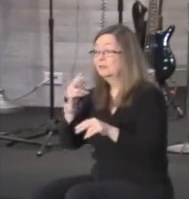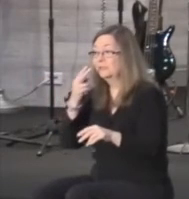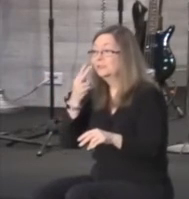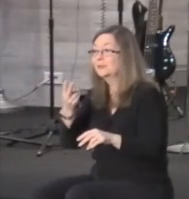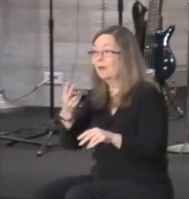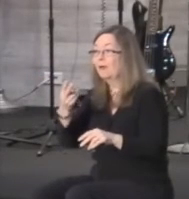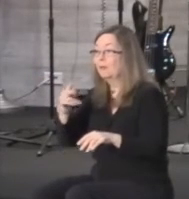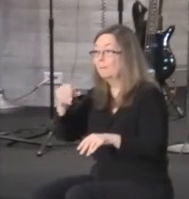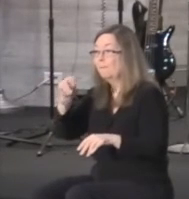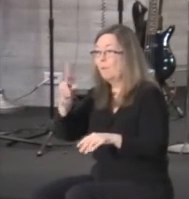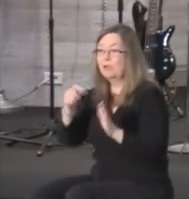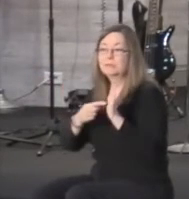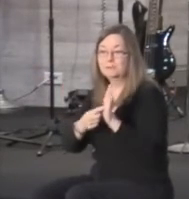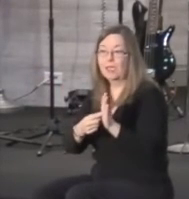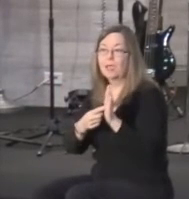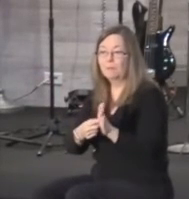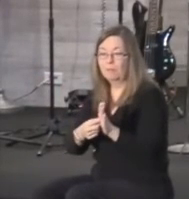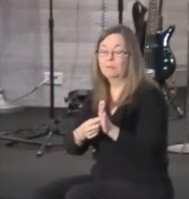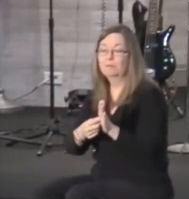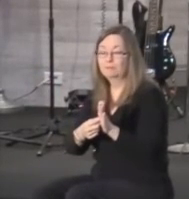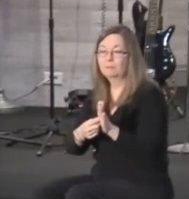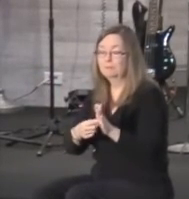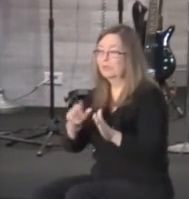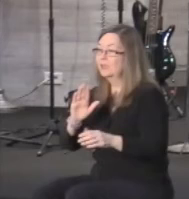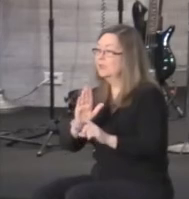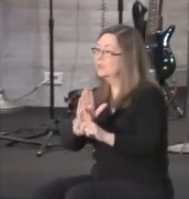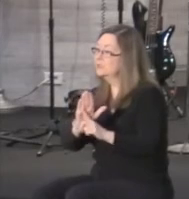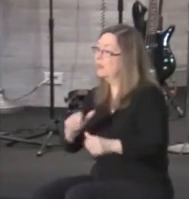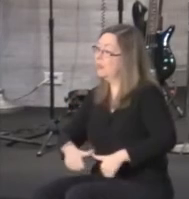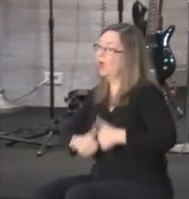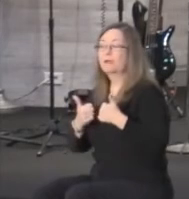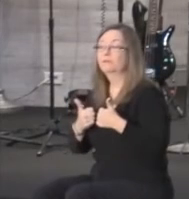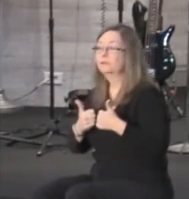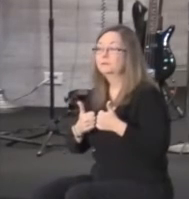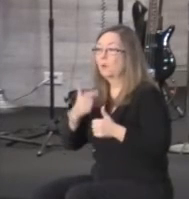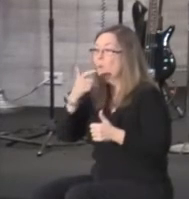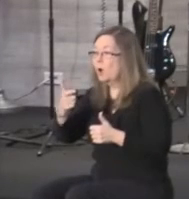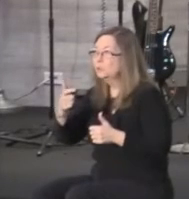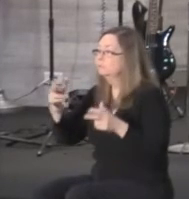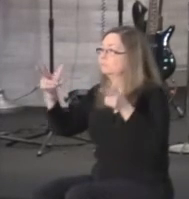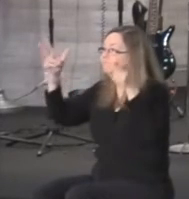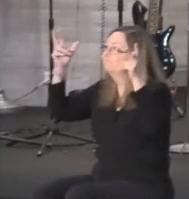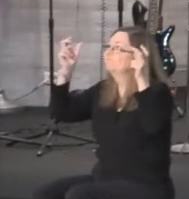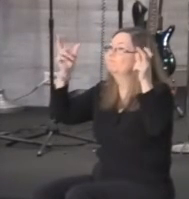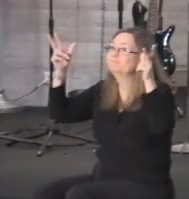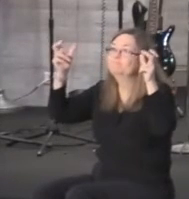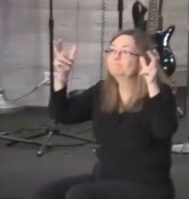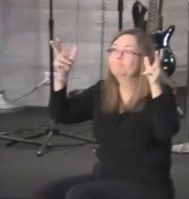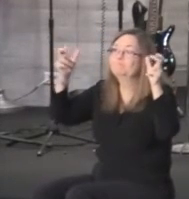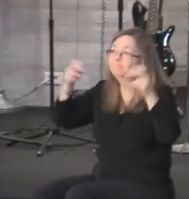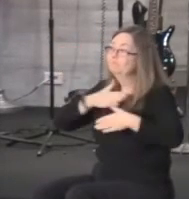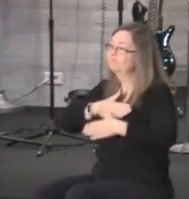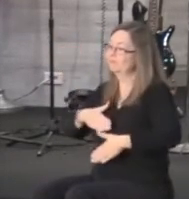example. This is how the Apostle Paul lives. They were watching and they were taking it in and they